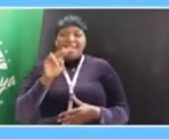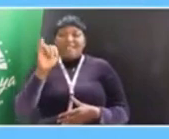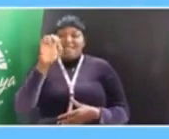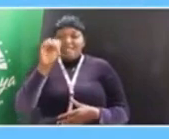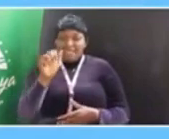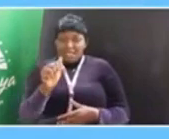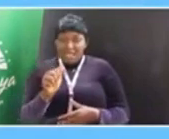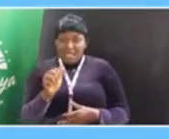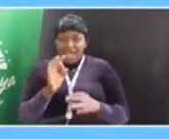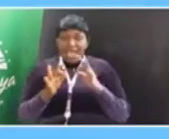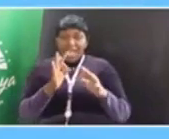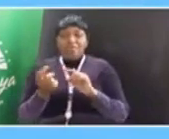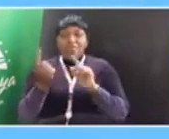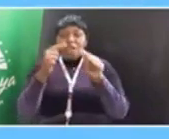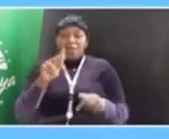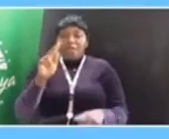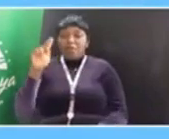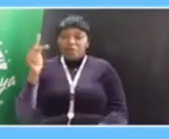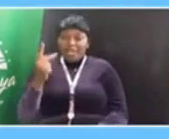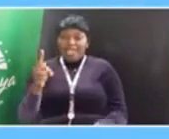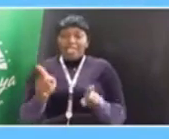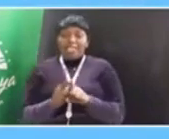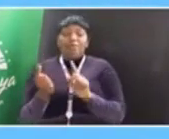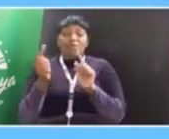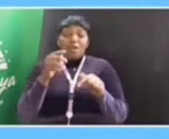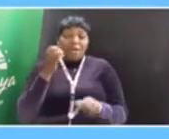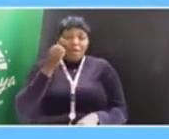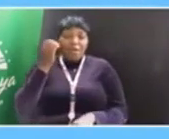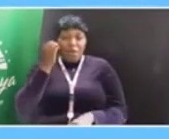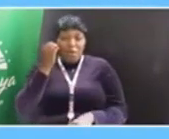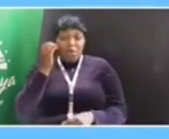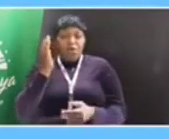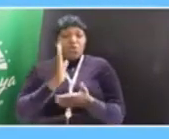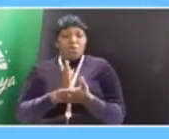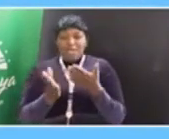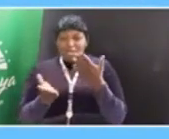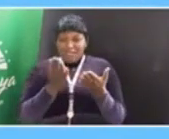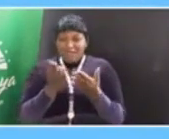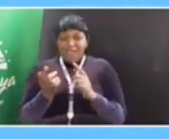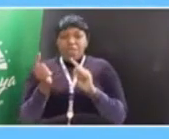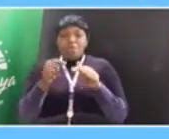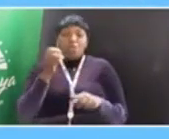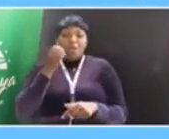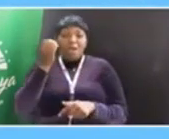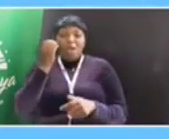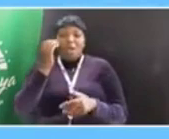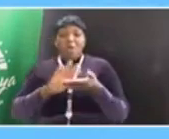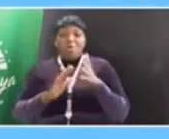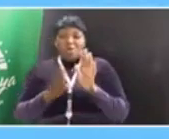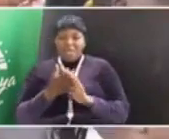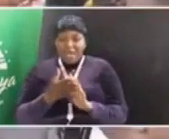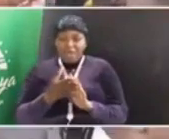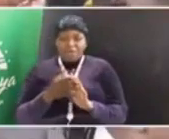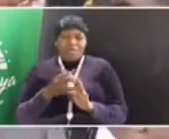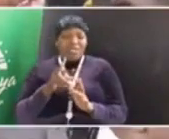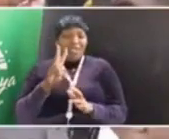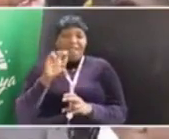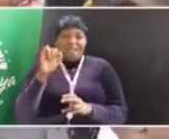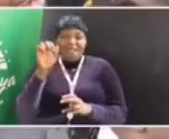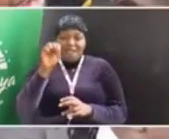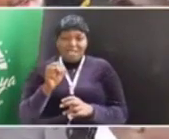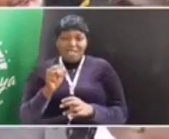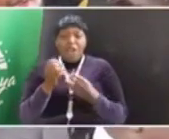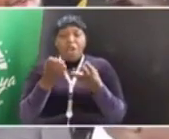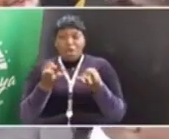Because if you are coming to Kenya and you are coming home, it's only fair that you come home without any hindrances of requirements